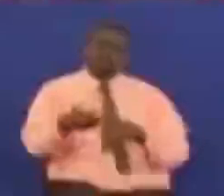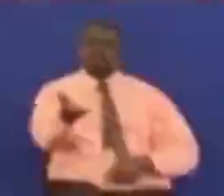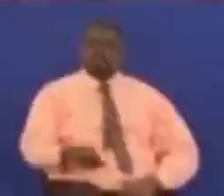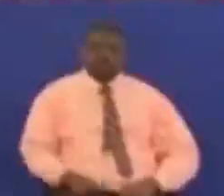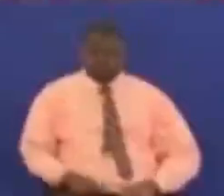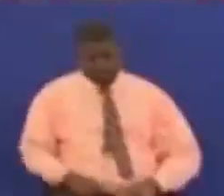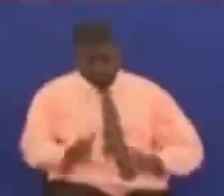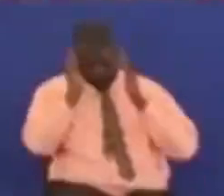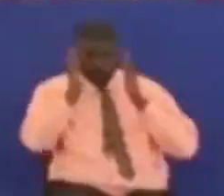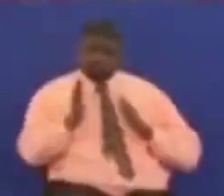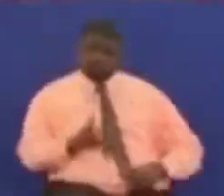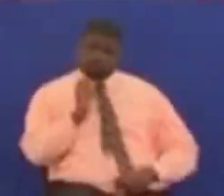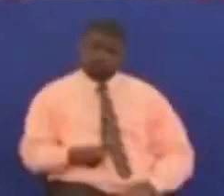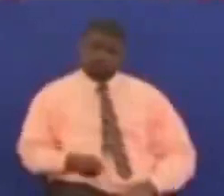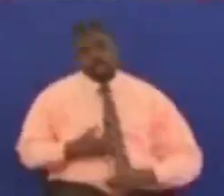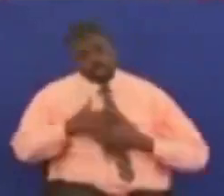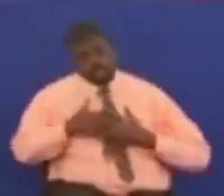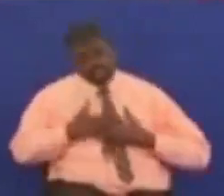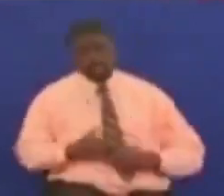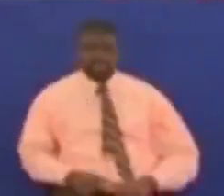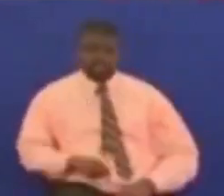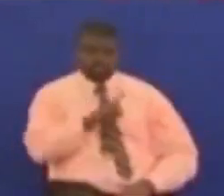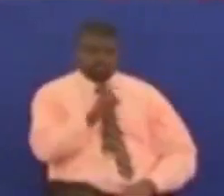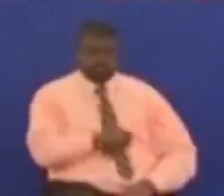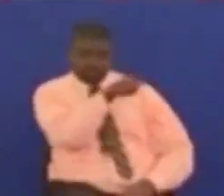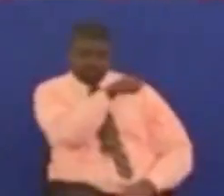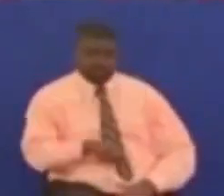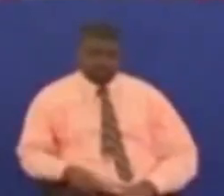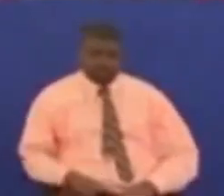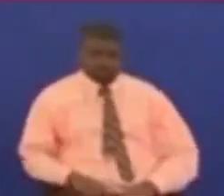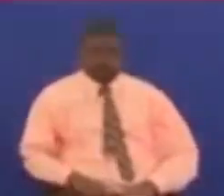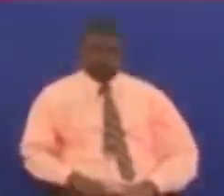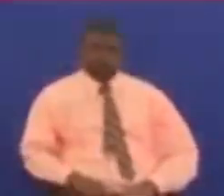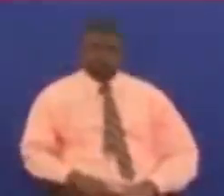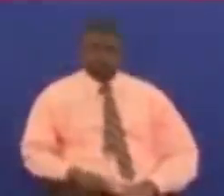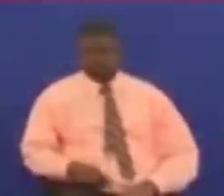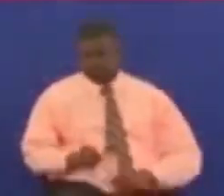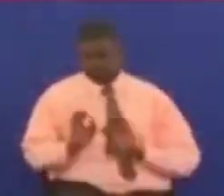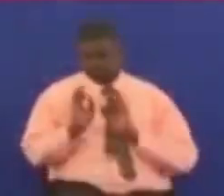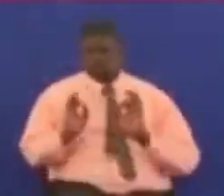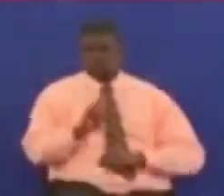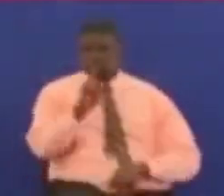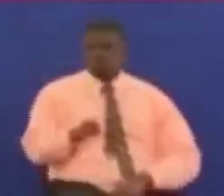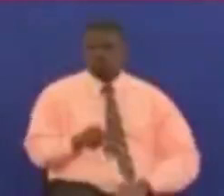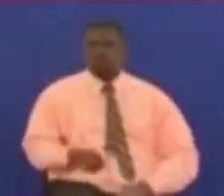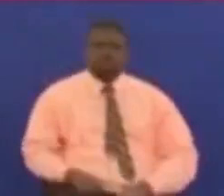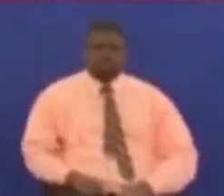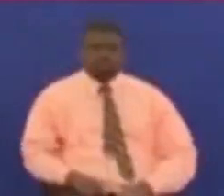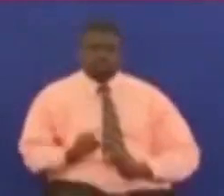Speaker, I thank you for the question. It's a great question. But one has to